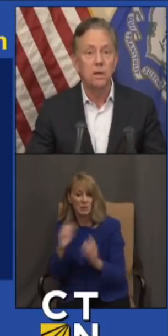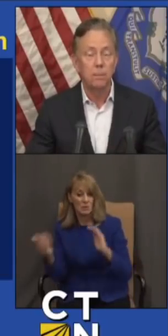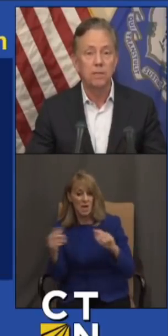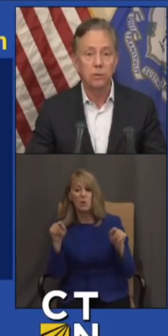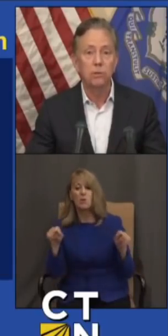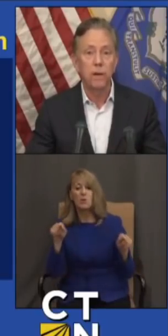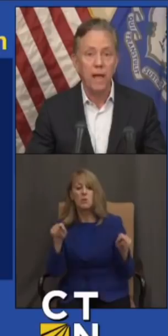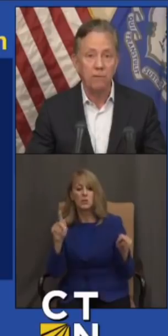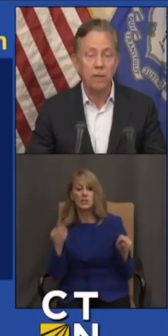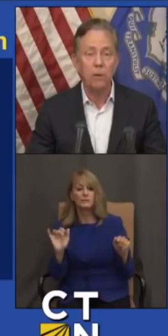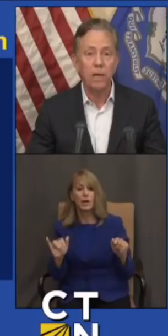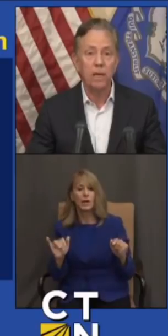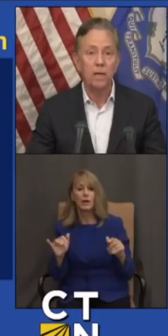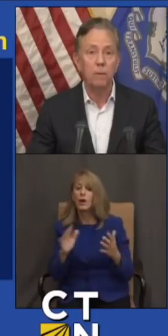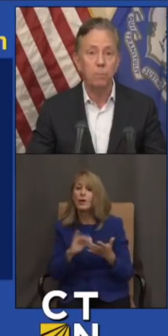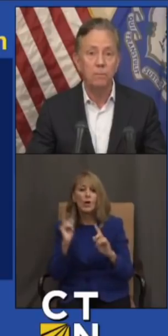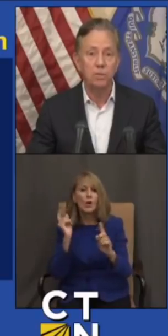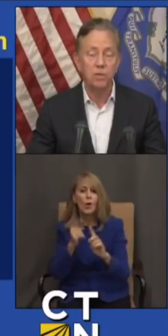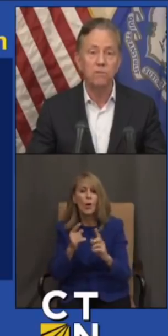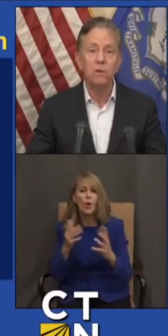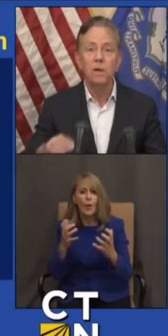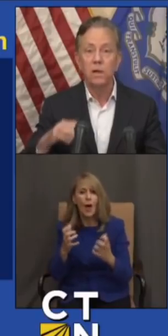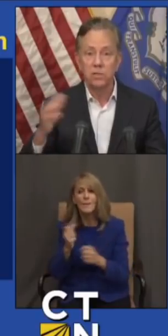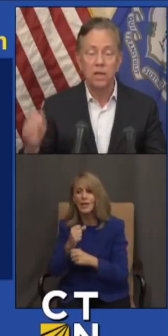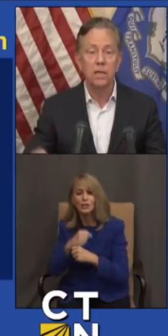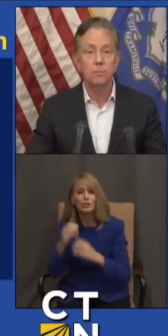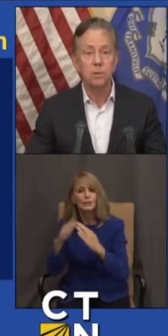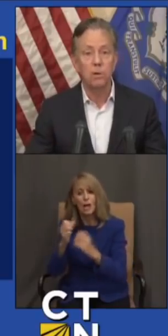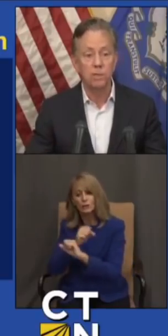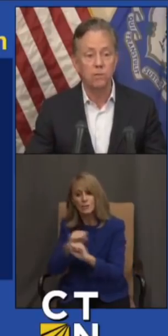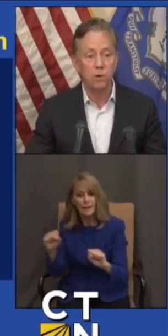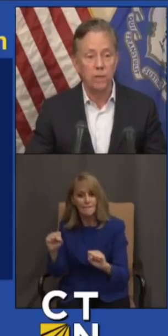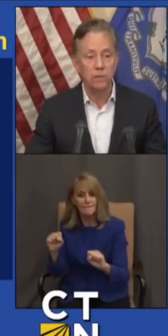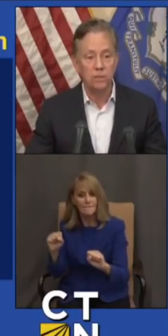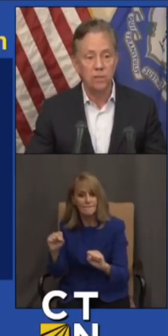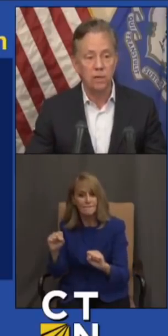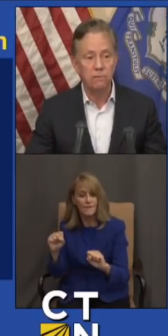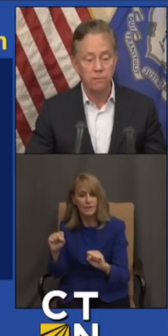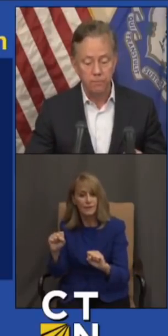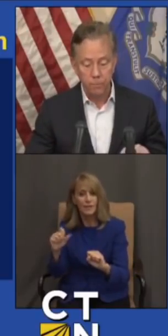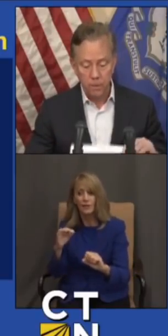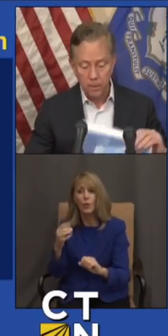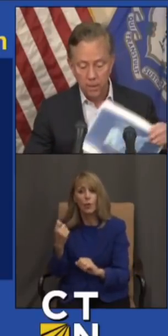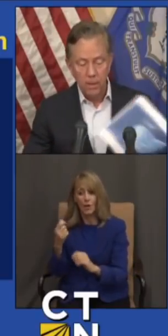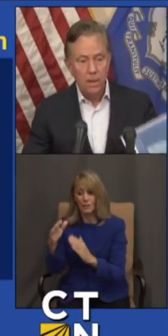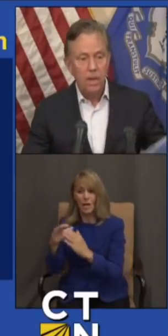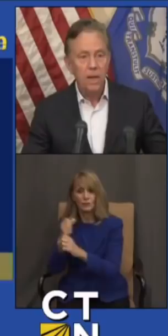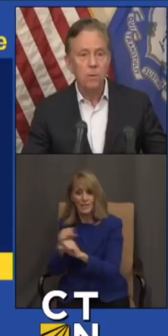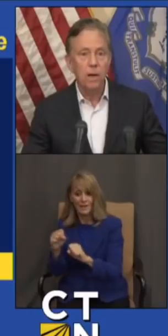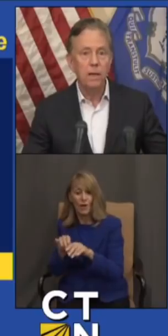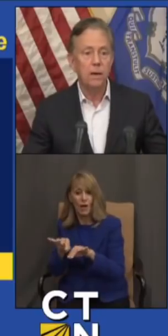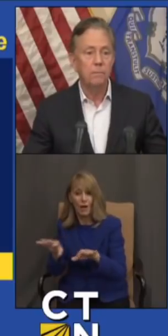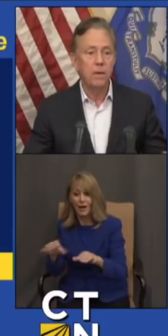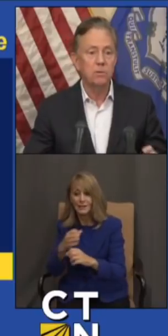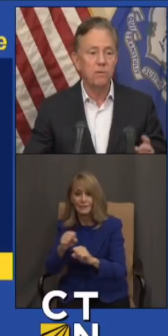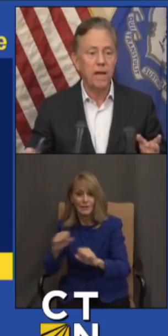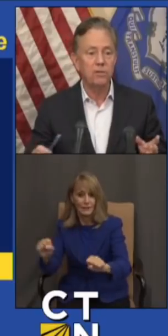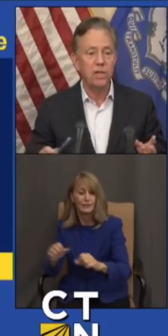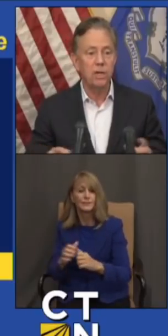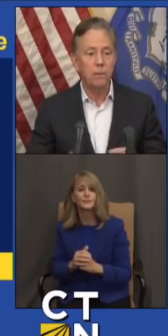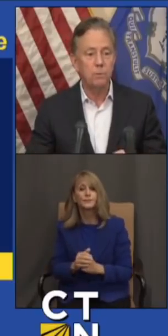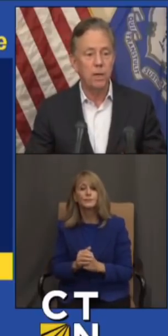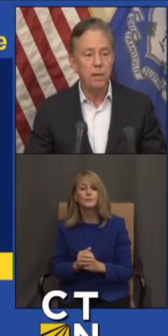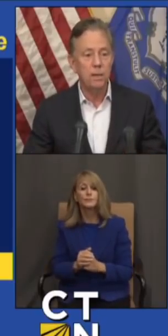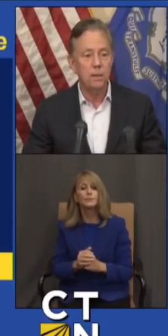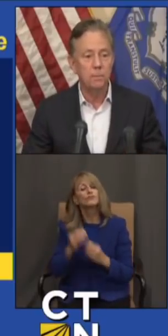infection, make sure we do everything we can to keep them safe, because that keeps the rest of our region safe. Anyway, here's the